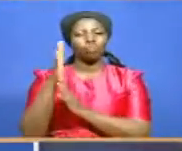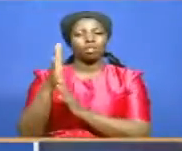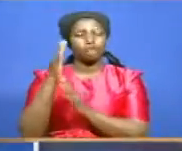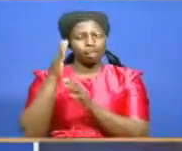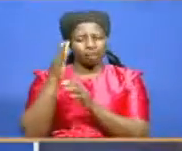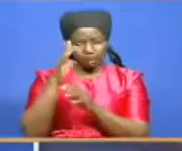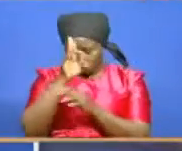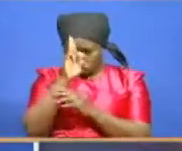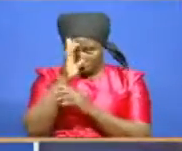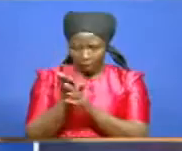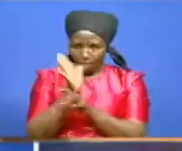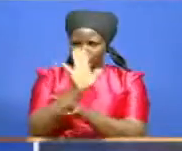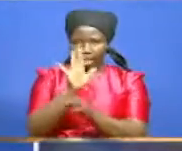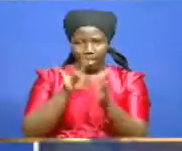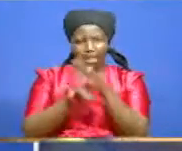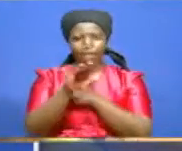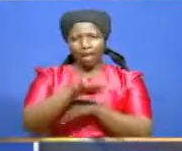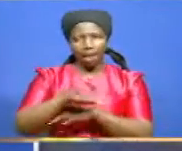in the area.